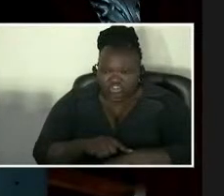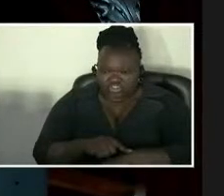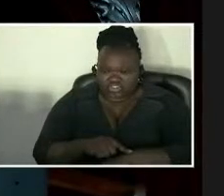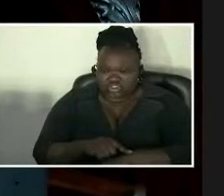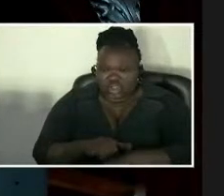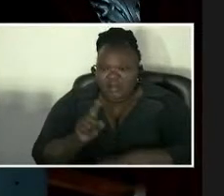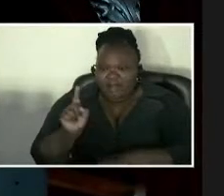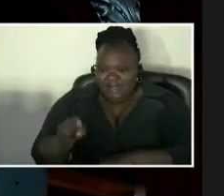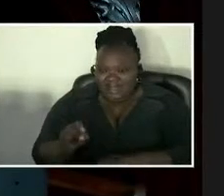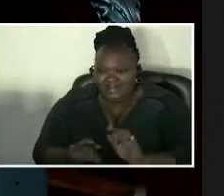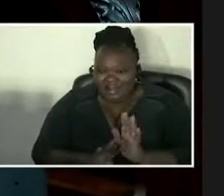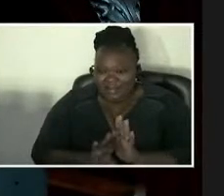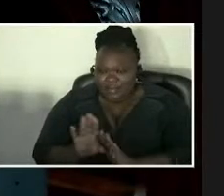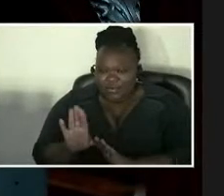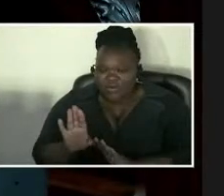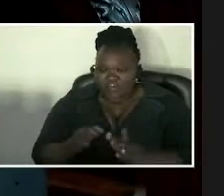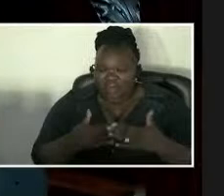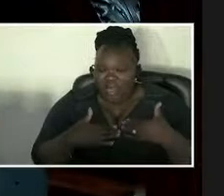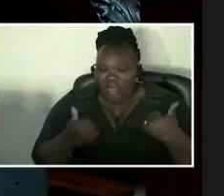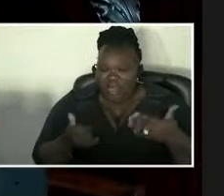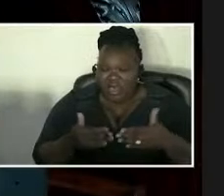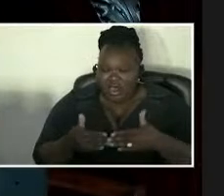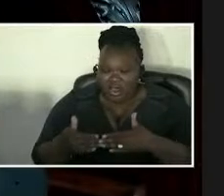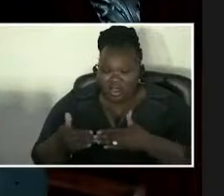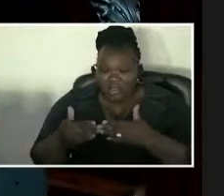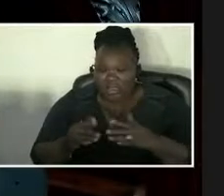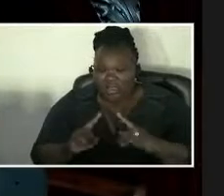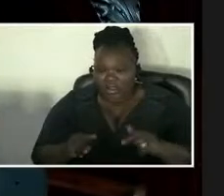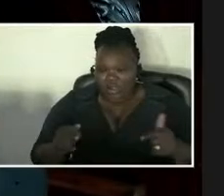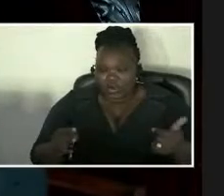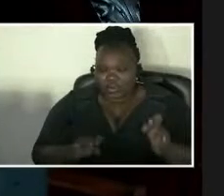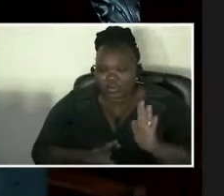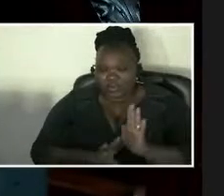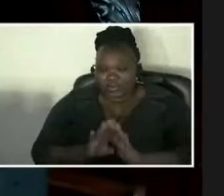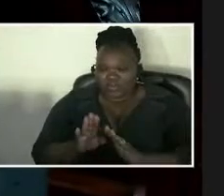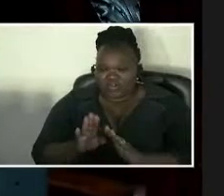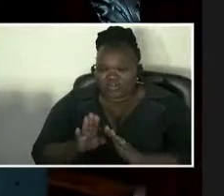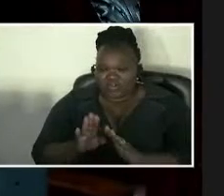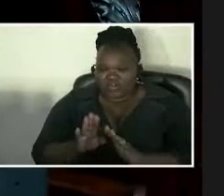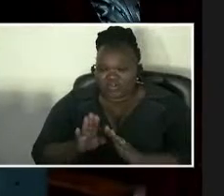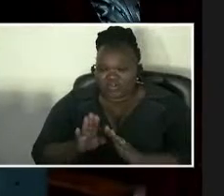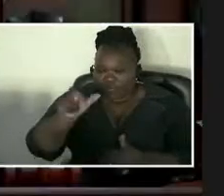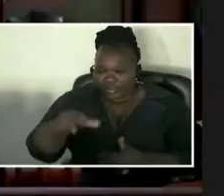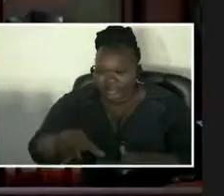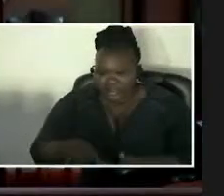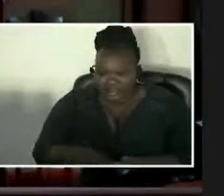never improve and health care will not improve as well thank you chair